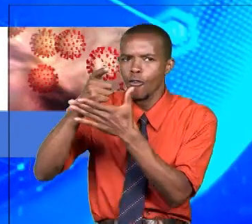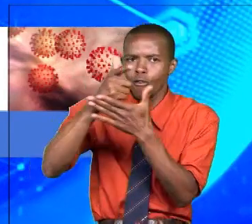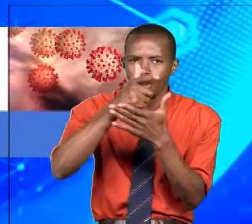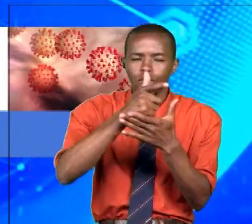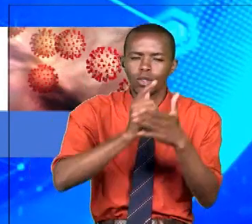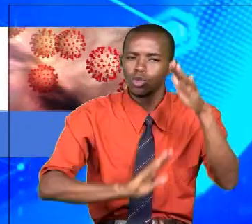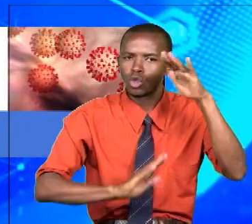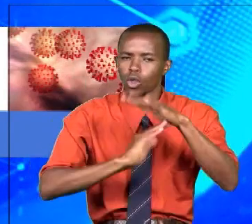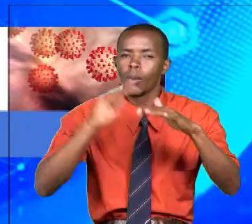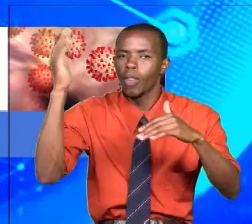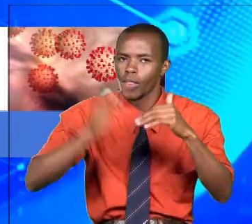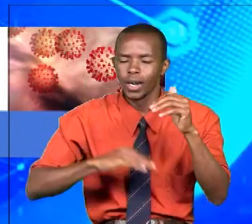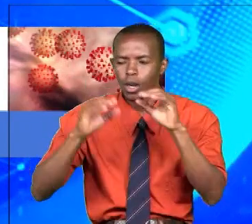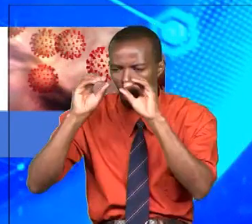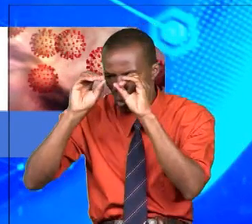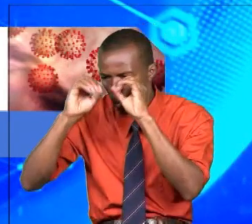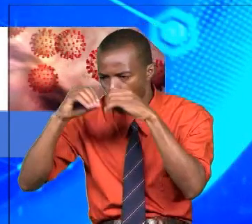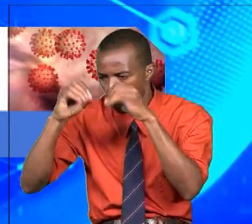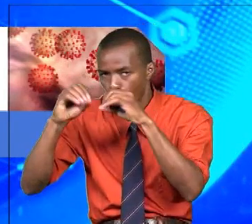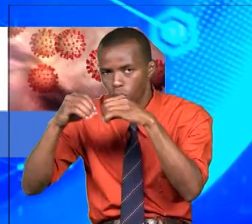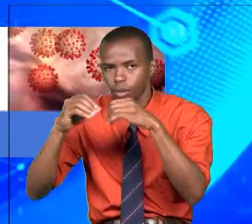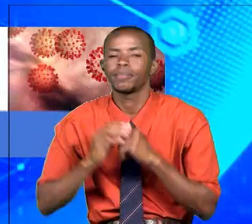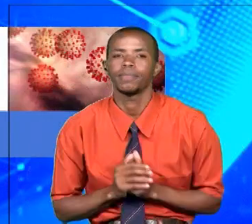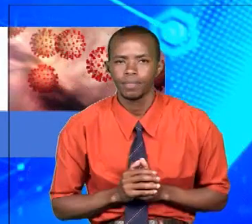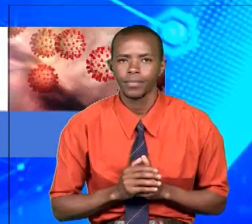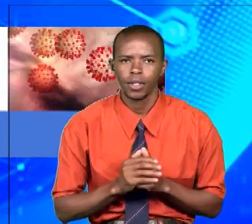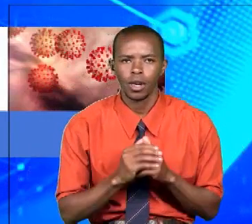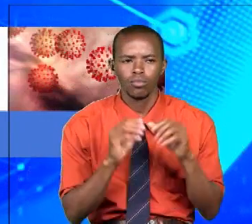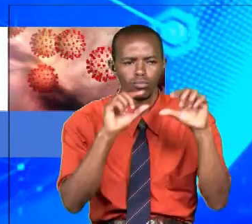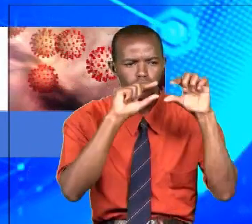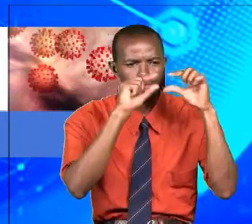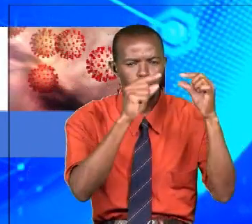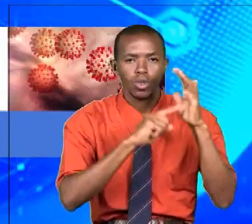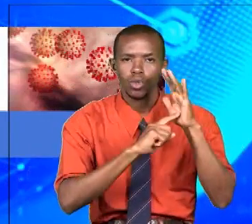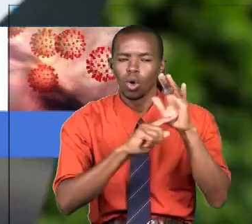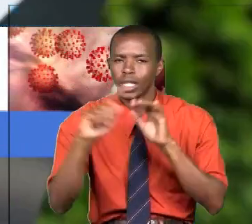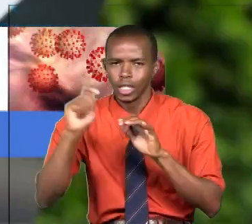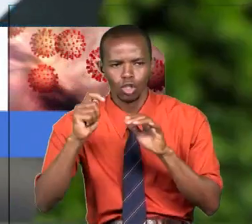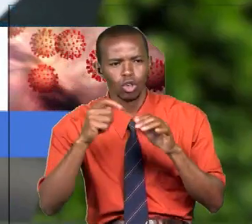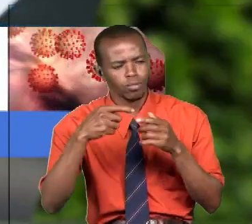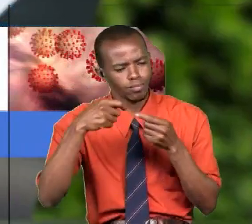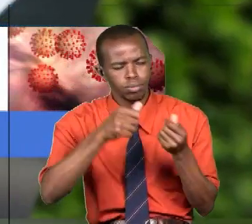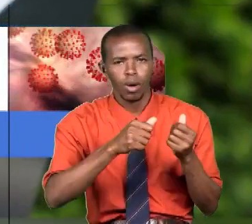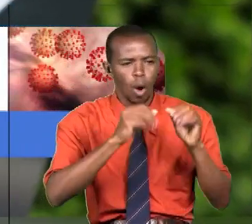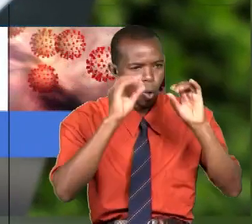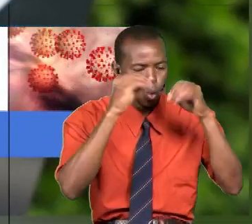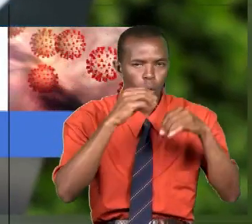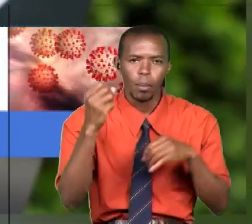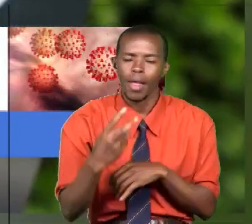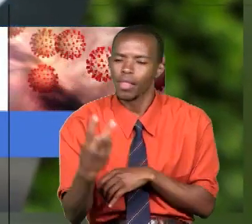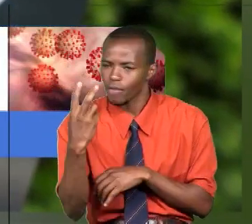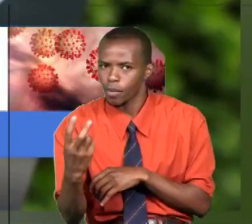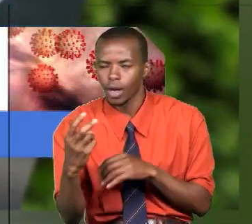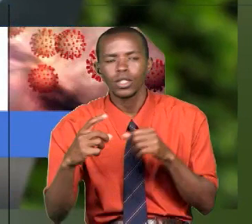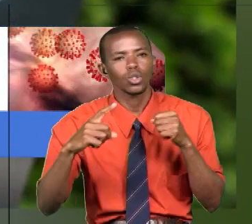than American search engine, according to Cloudflare. The rankings show that TikTok knocked Google off the top spot in February, March, and June this